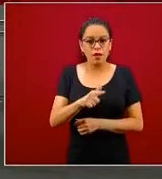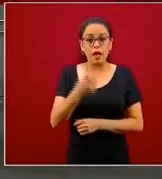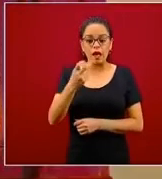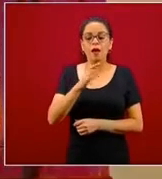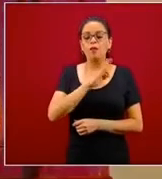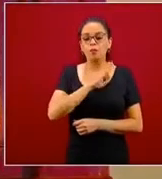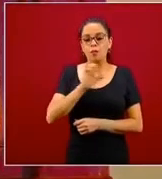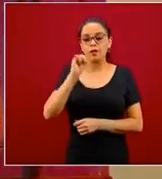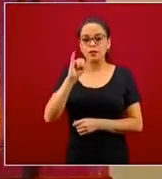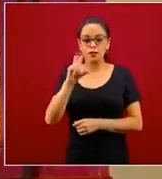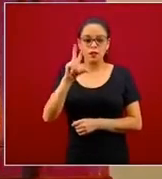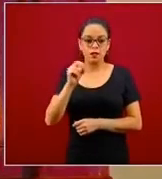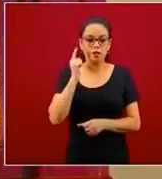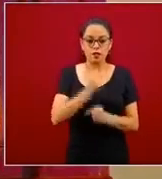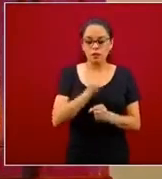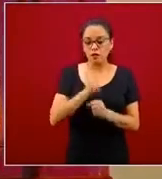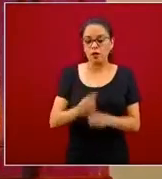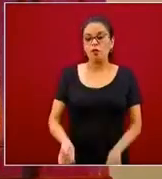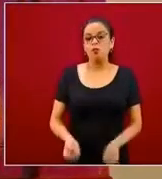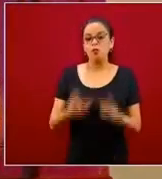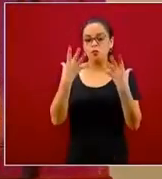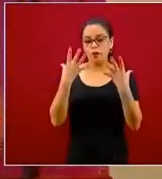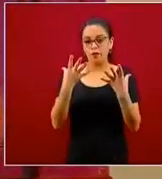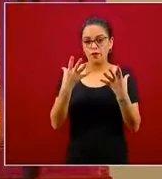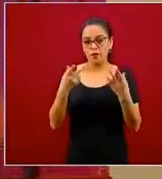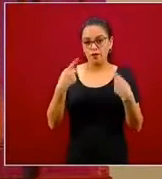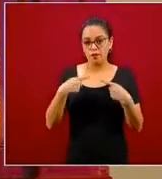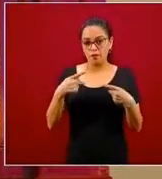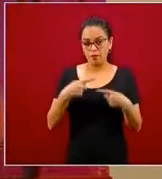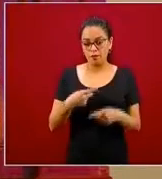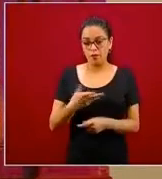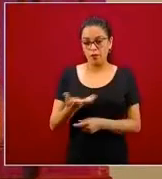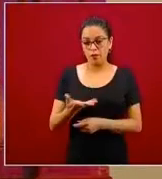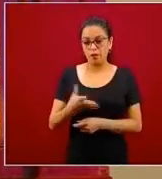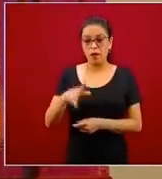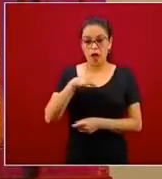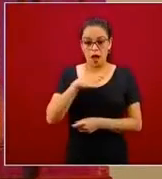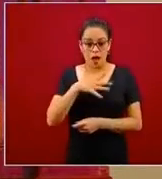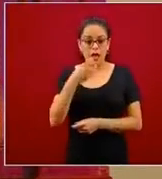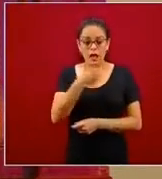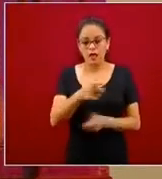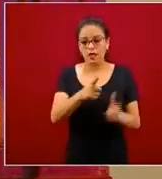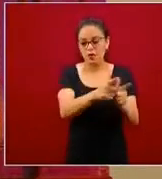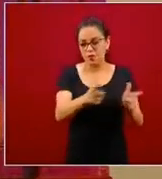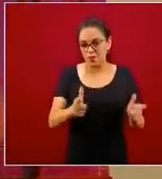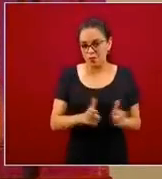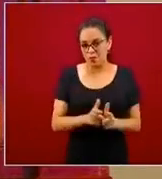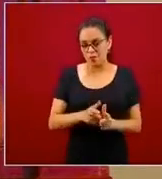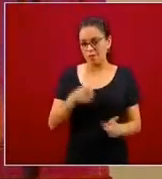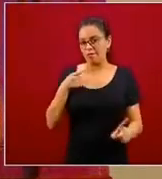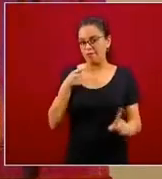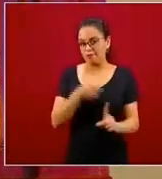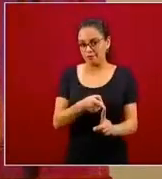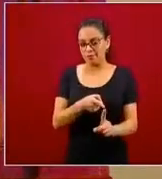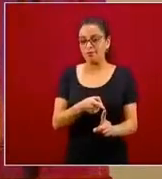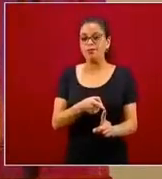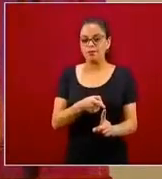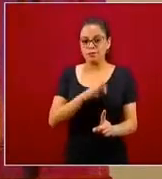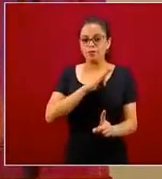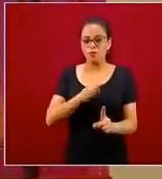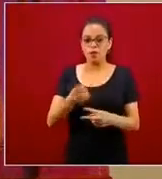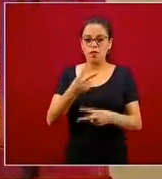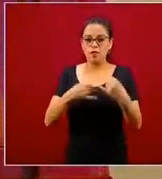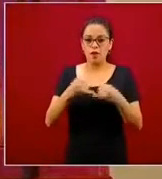individual, saying at least if they had the symptoms, in order to increase the amount of